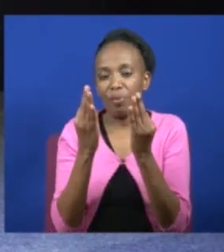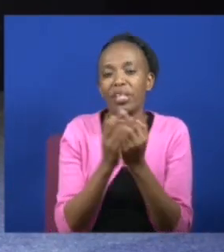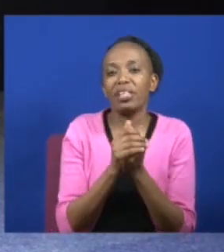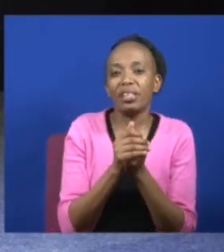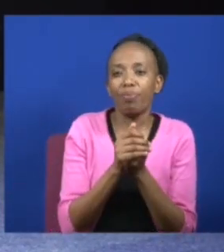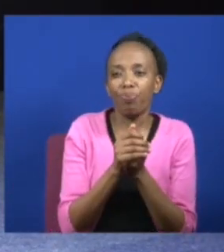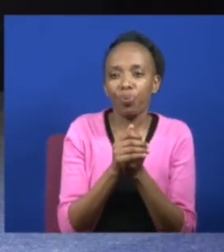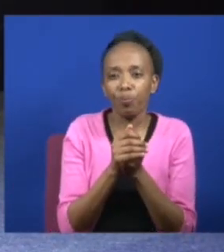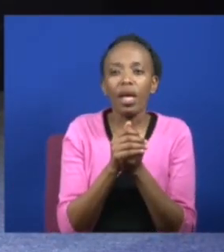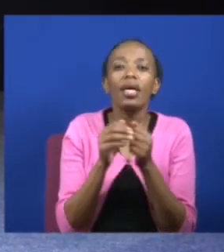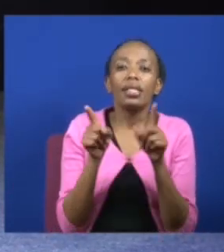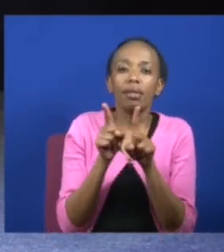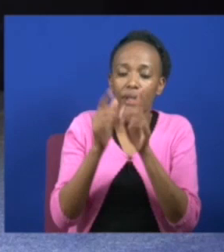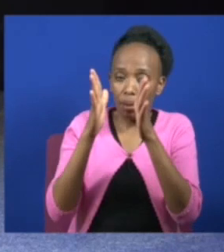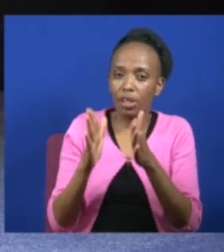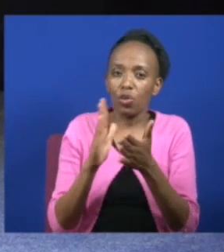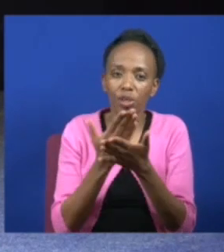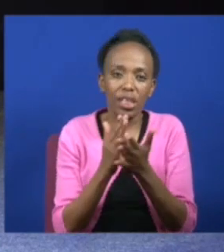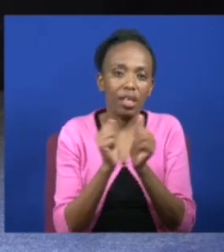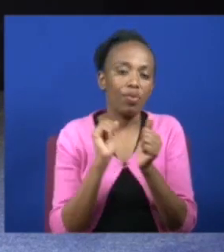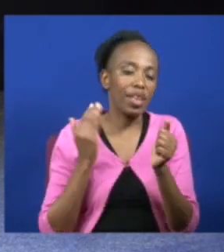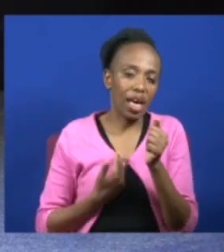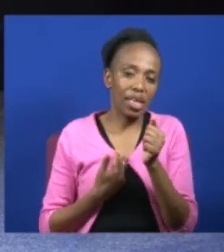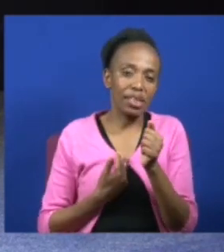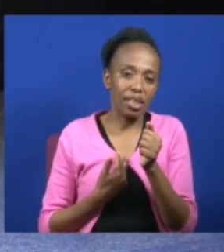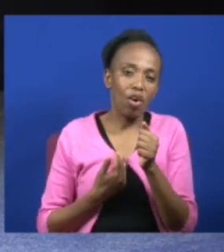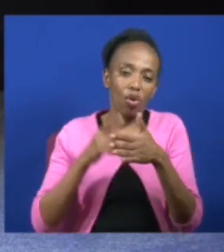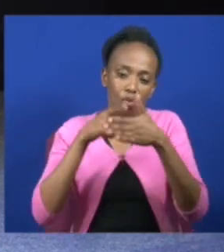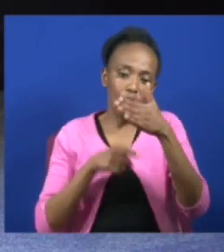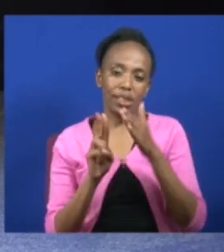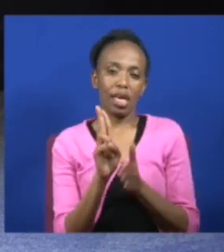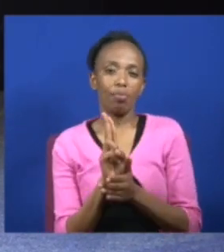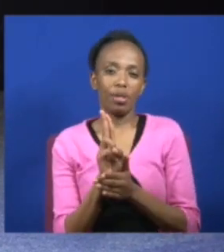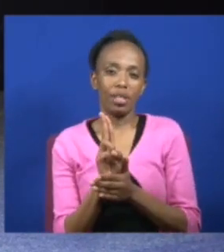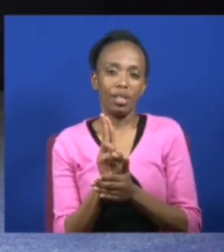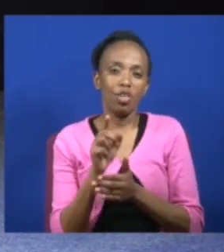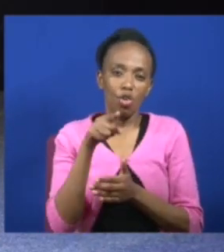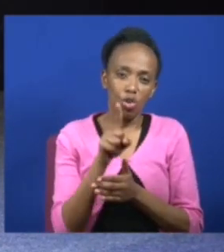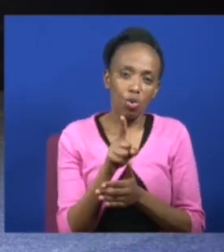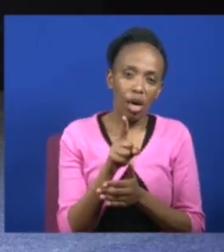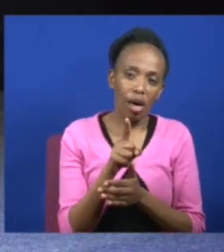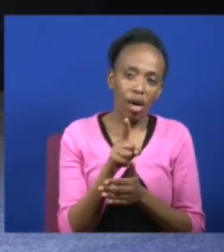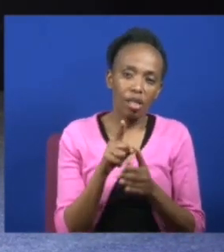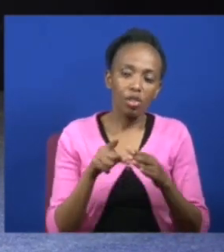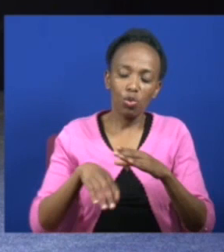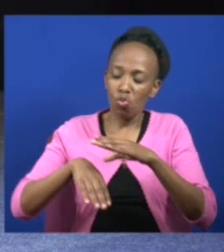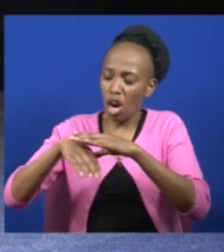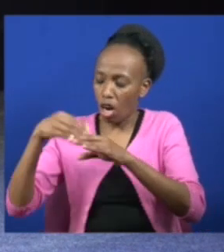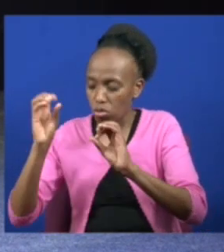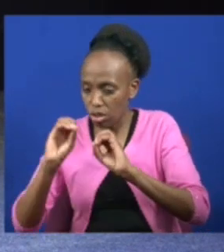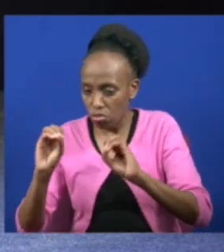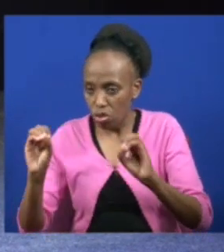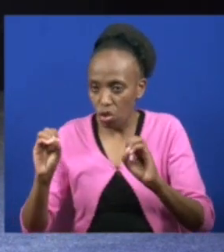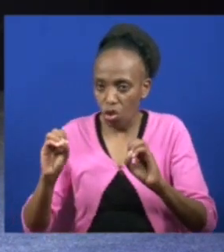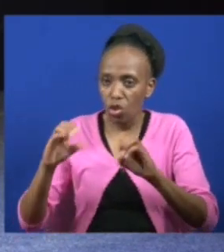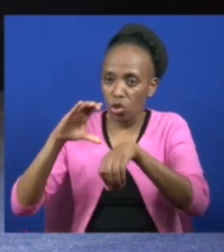families. And as somebody was sharing with us recently on the WhatsApp, you were not to step out at all